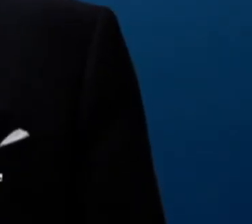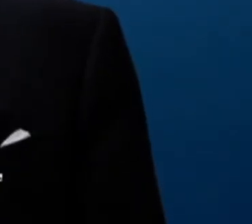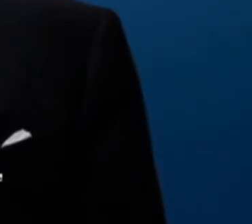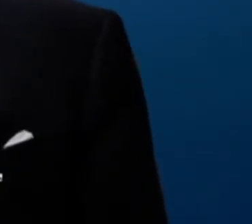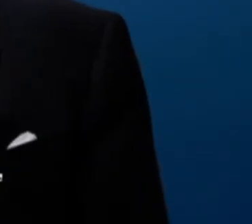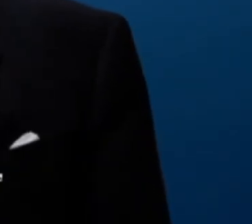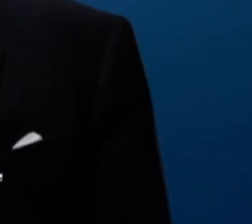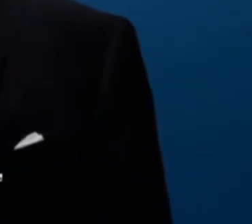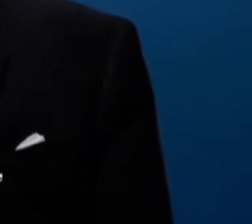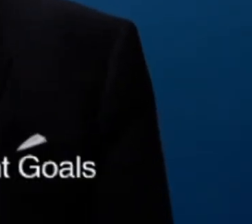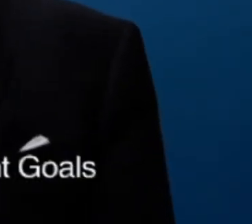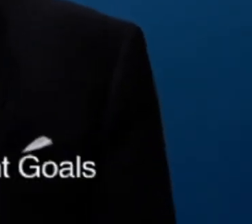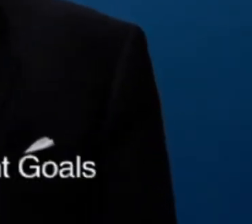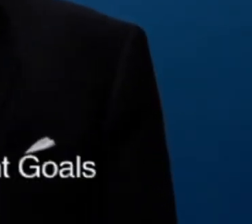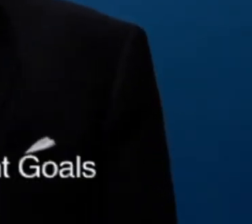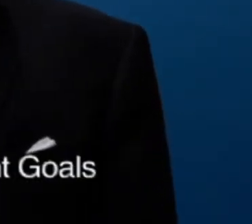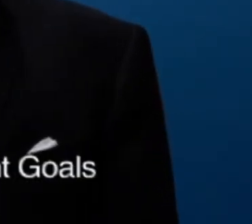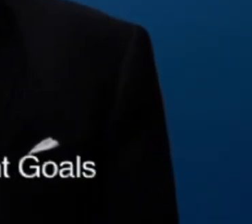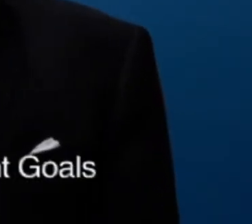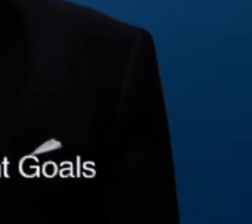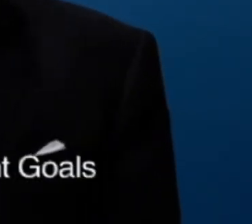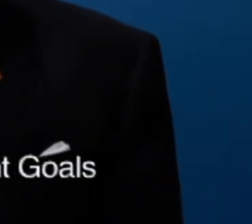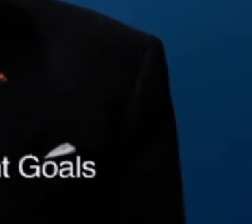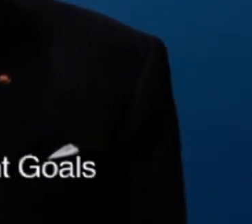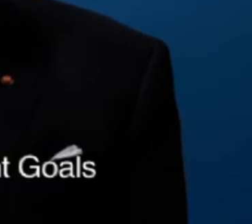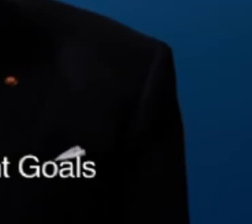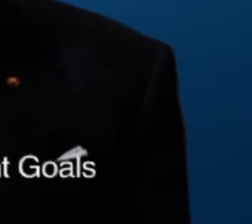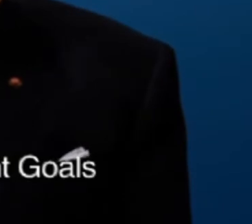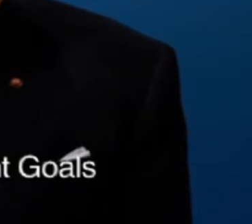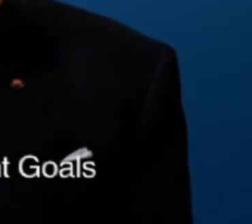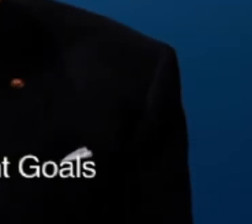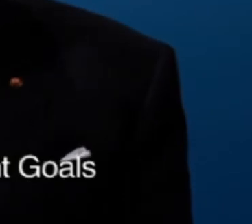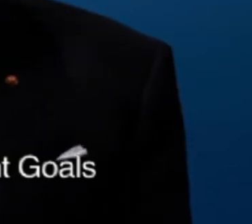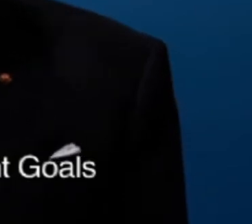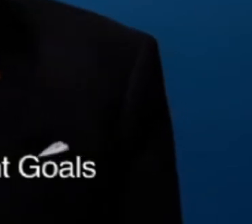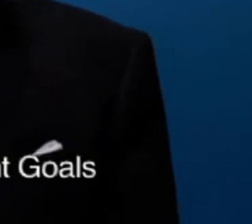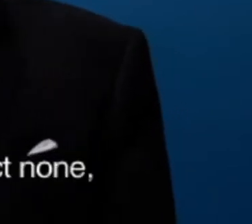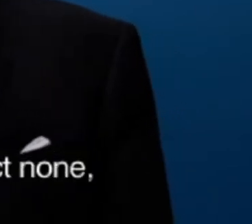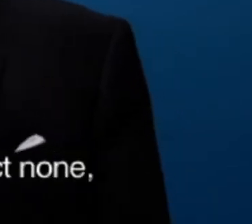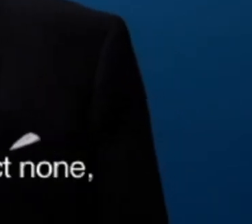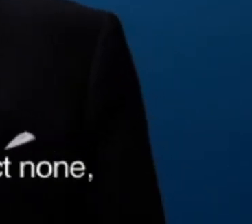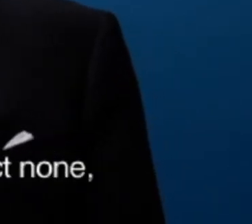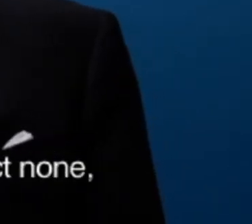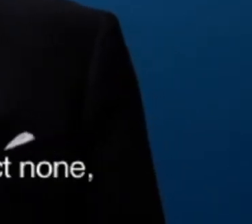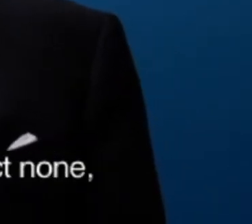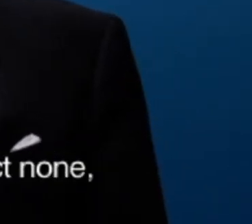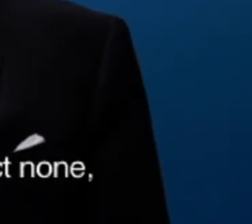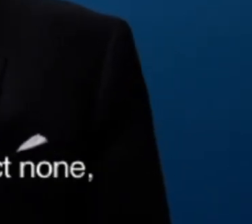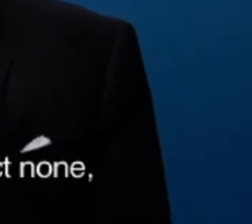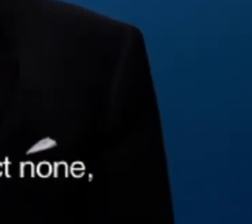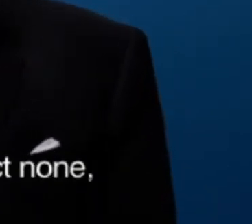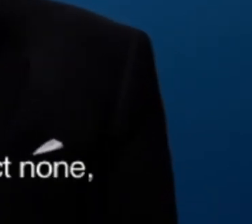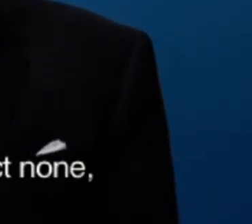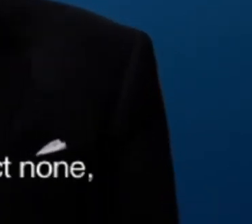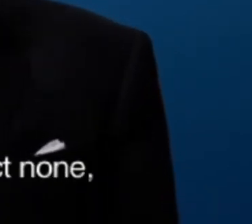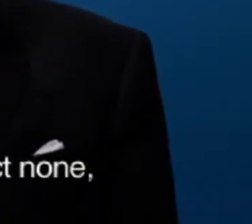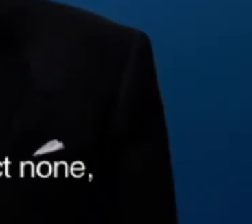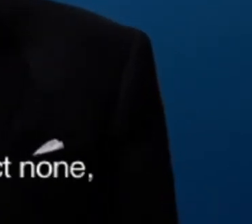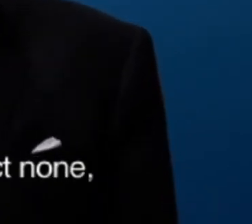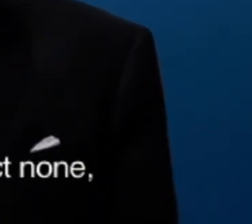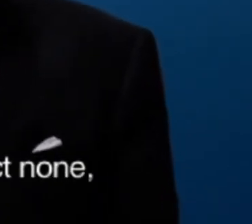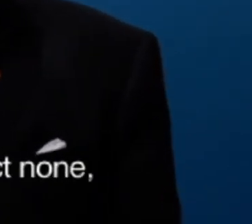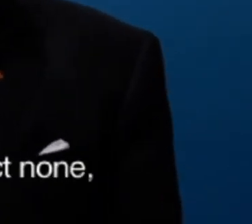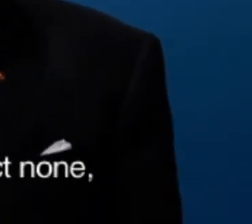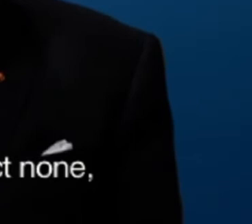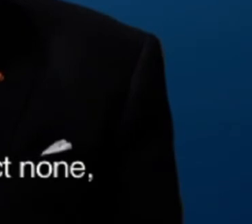great regret, in the last Millennial Development Goals, there was little attention paid,